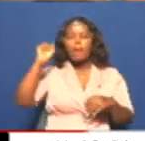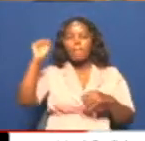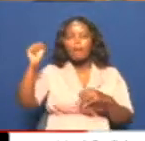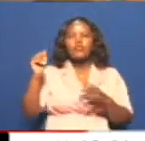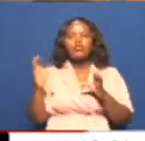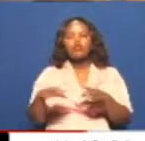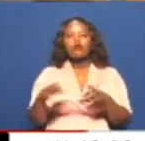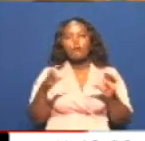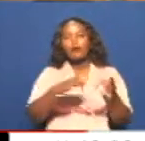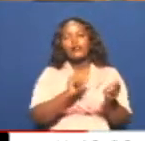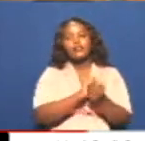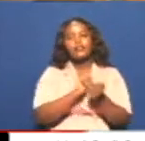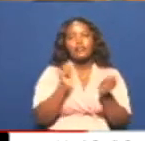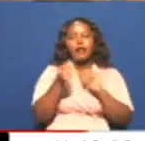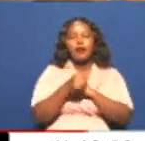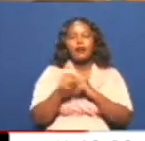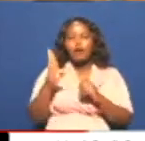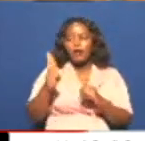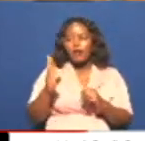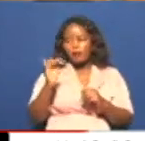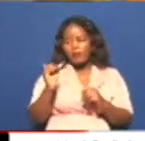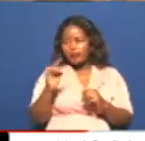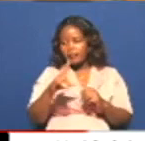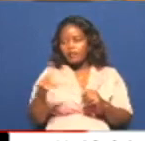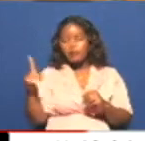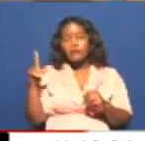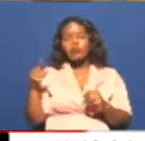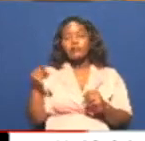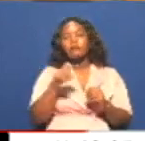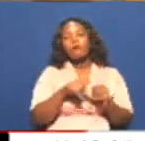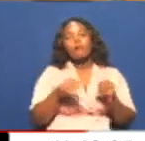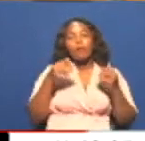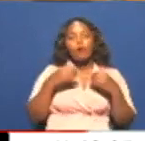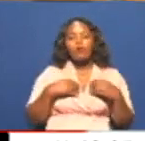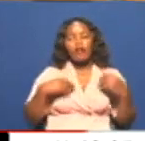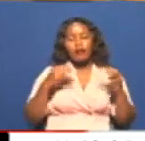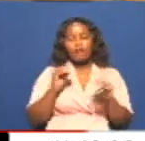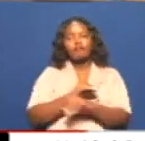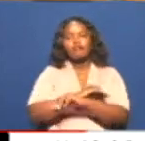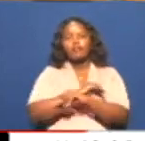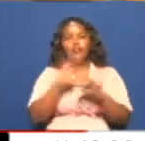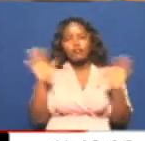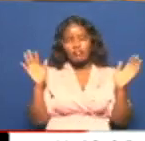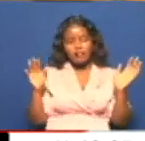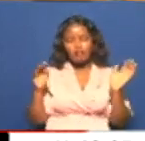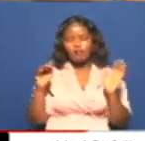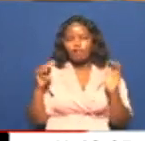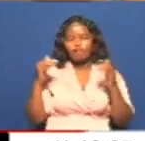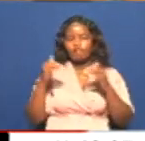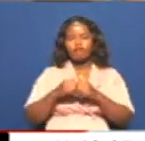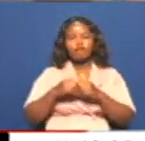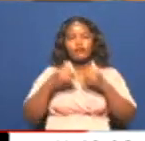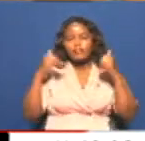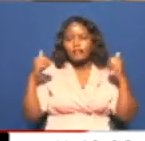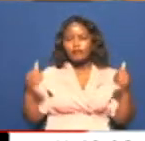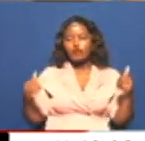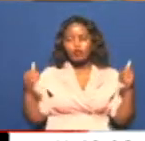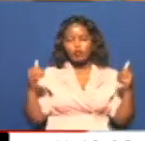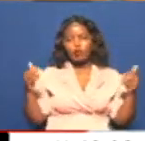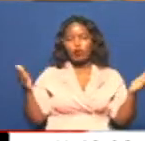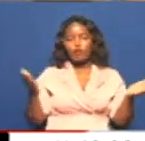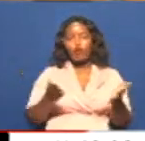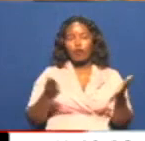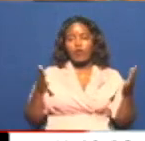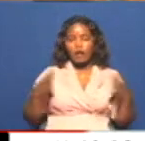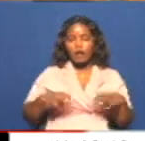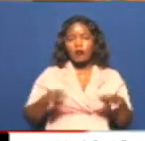Bill, signaling that we have clear divisions on where people are laying